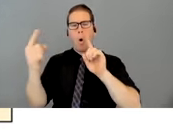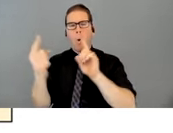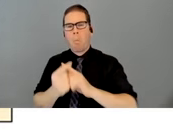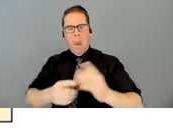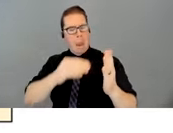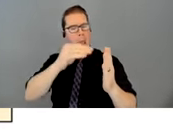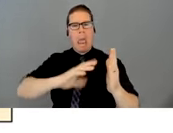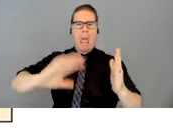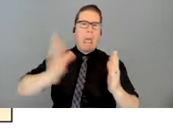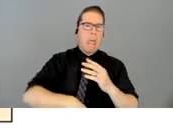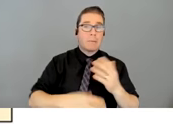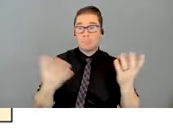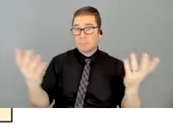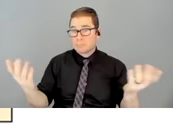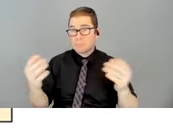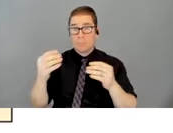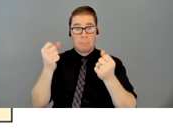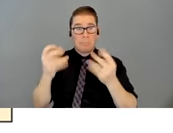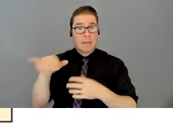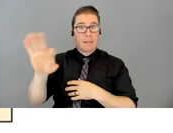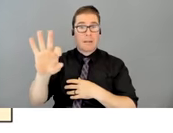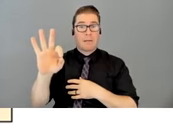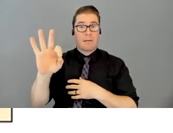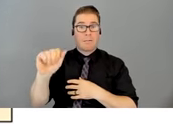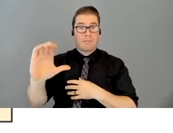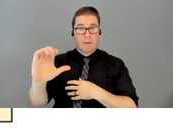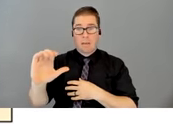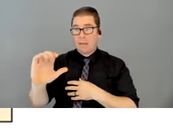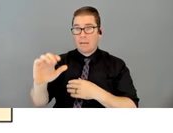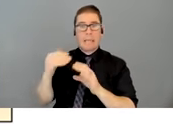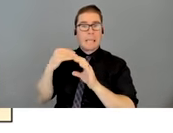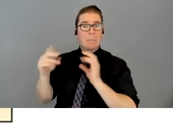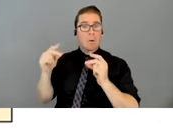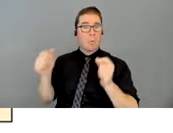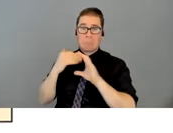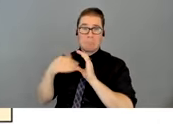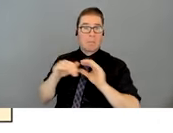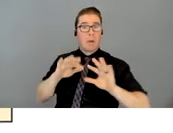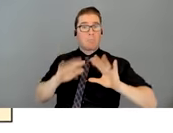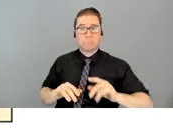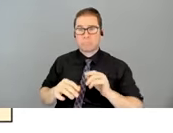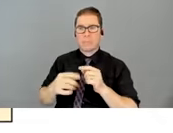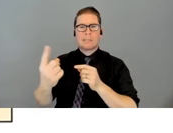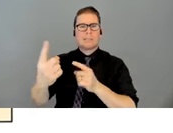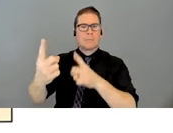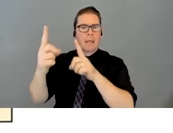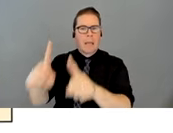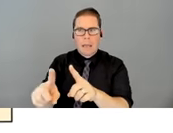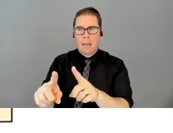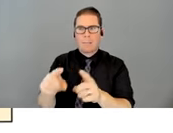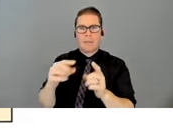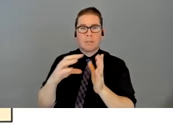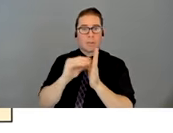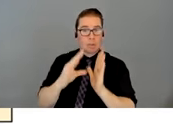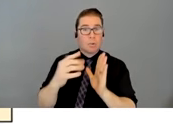say a quick email, like Lydia had said, you know, an incident occurred, I met with the student, I want to keep it on the radar, I shoot an